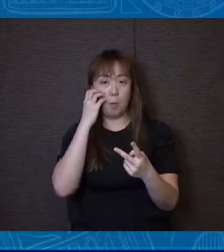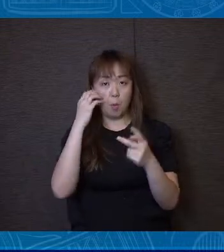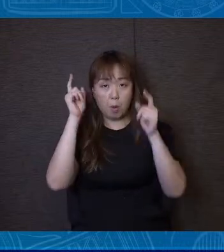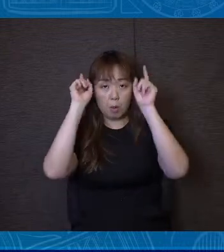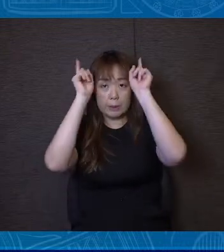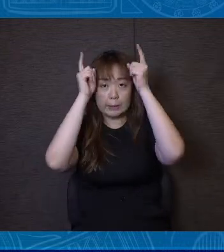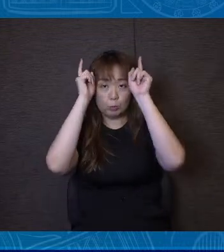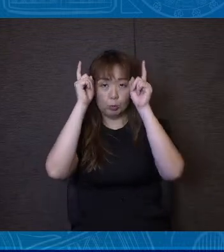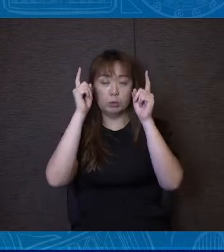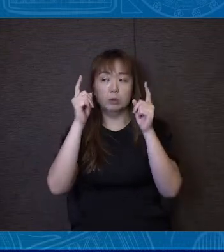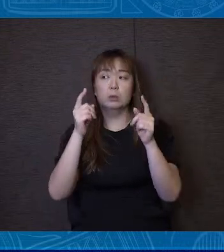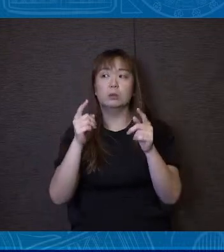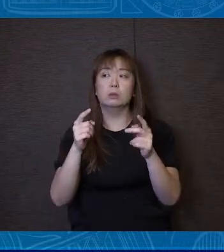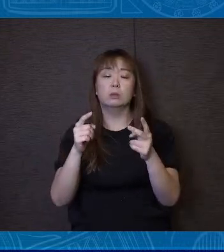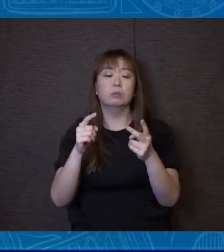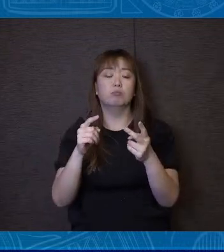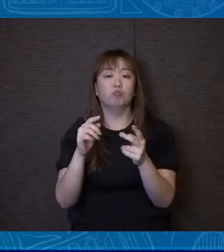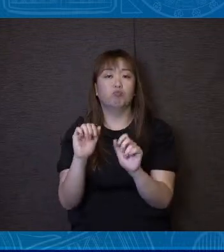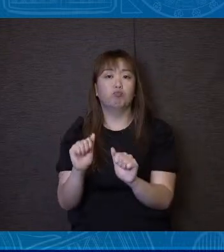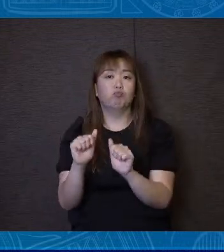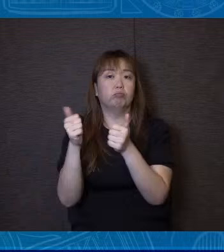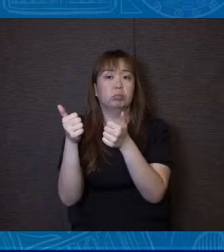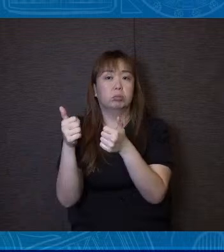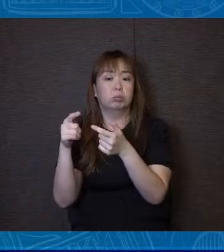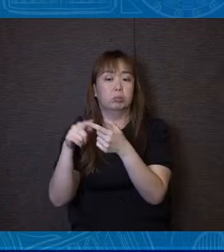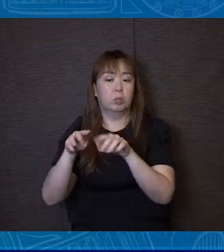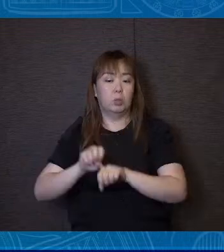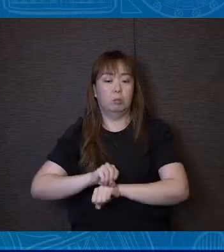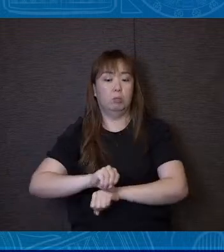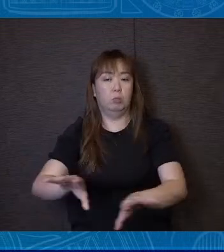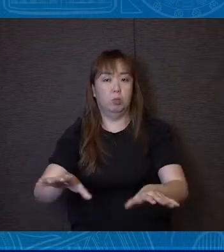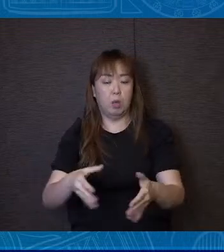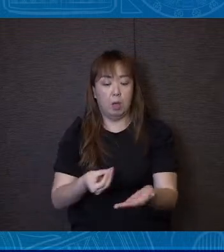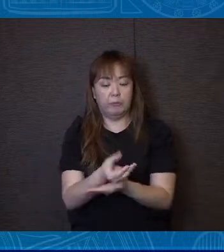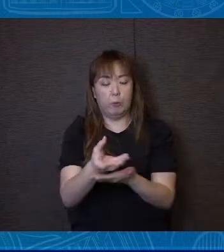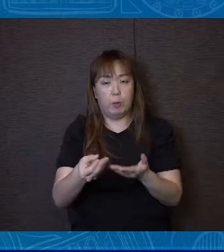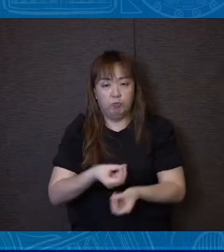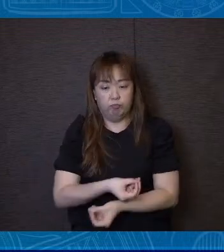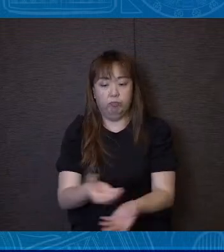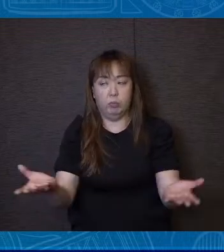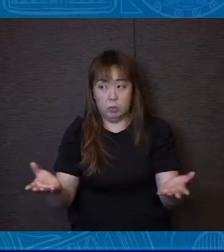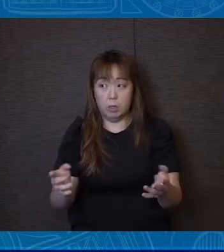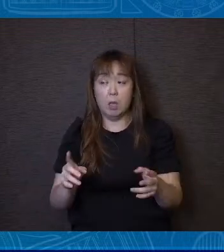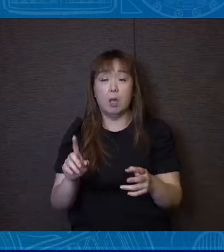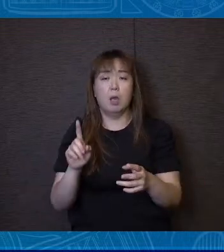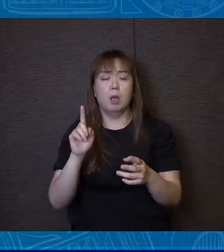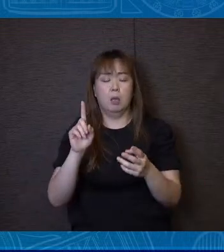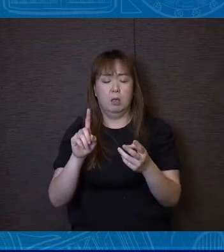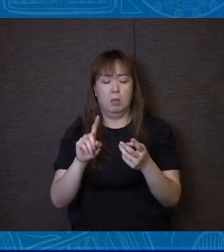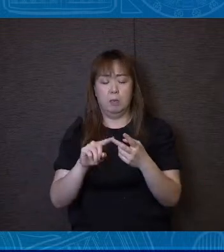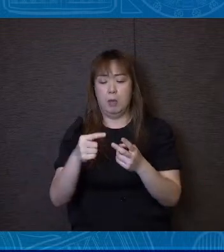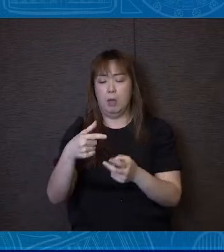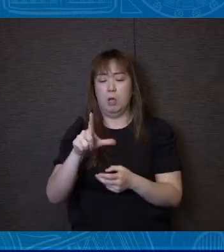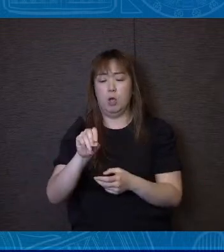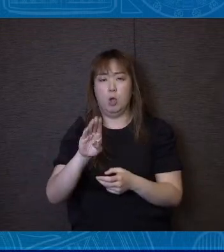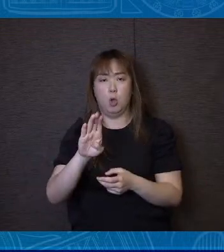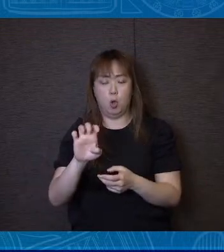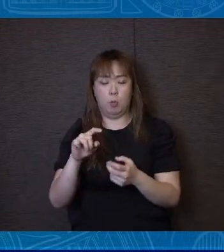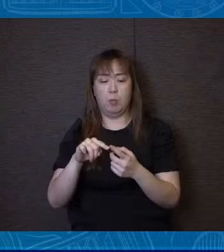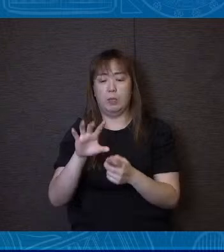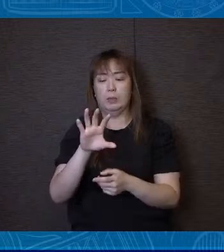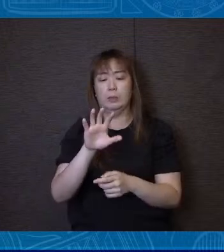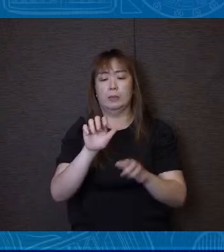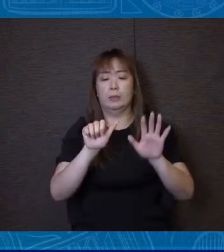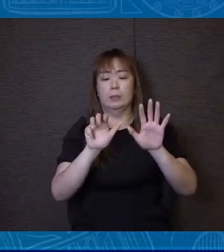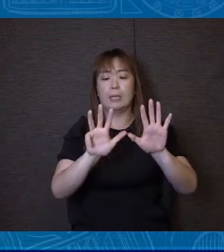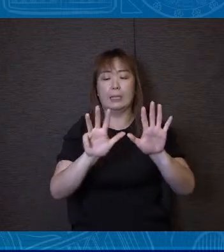are quite good at delivering cell broadcast emergency messages, but globally there is one interesting fact: 96%